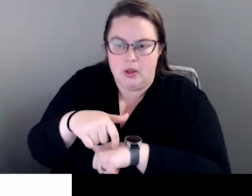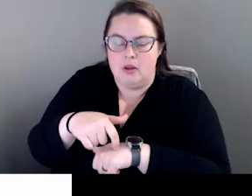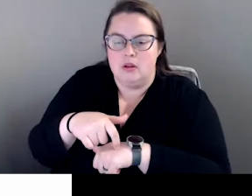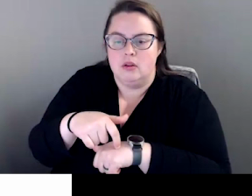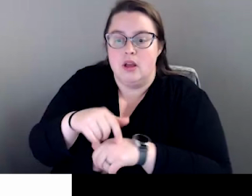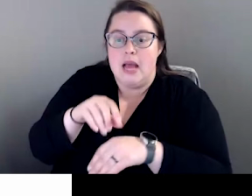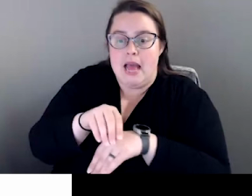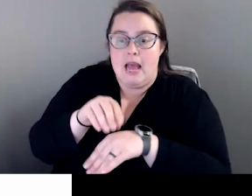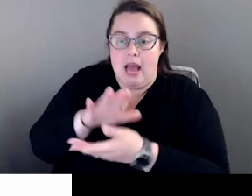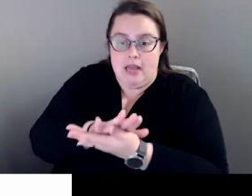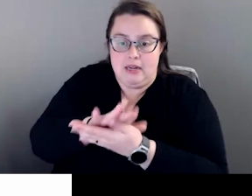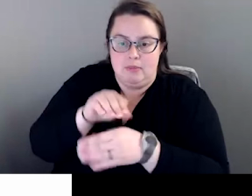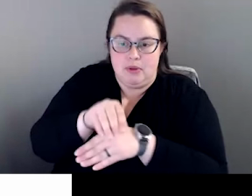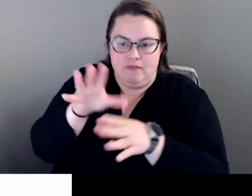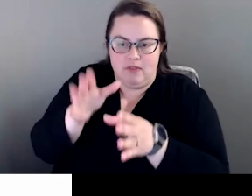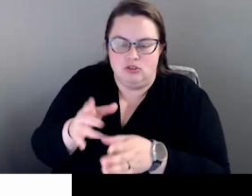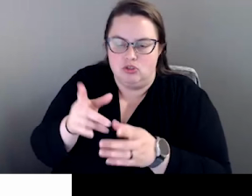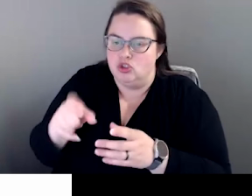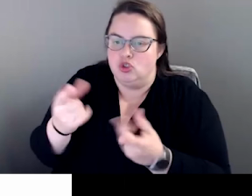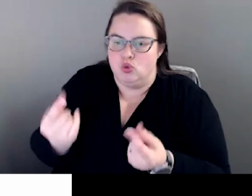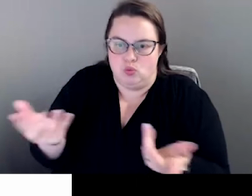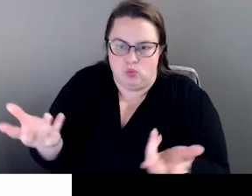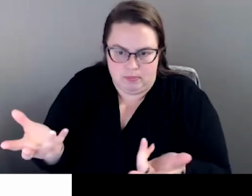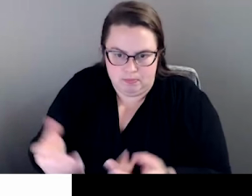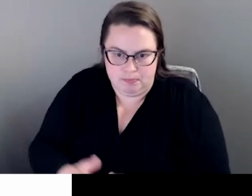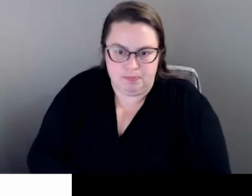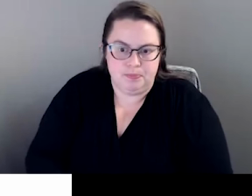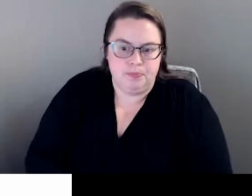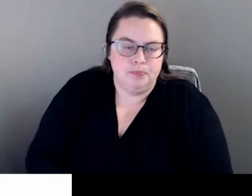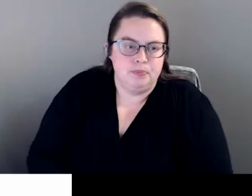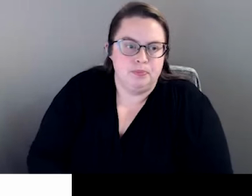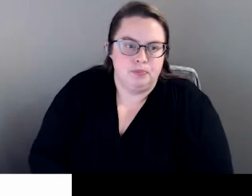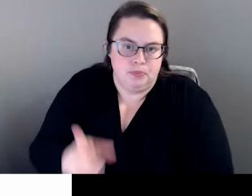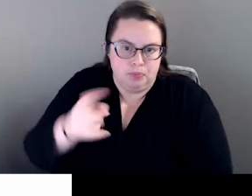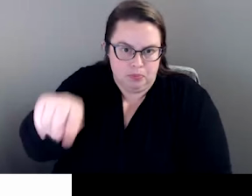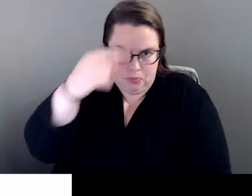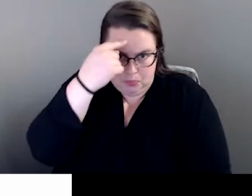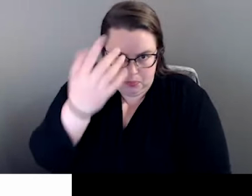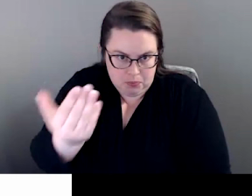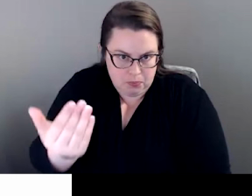should the academic advisor do? So what do y'all think?